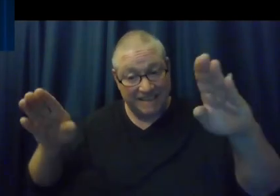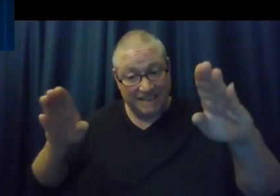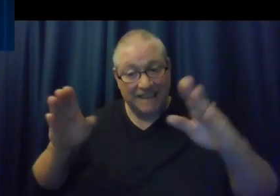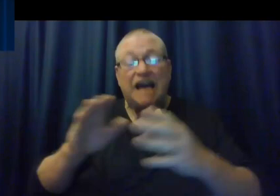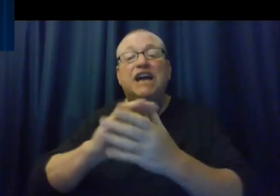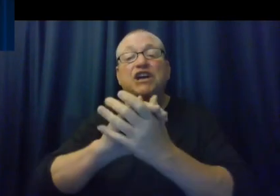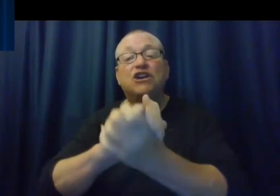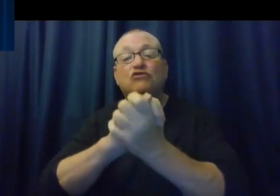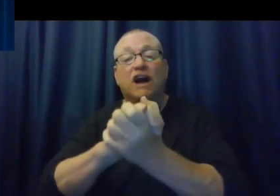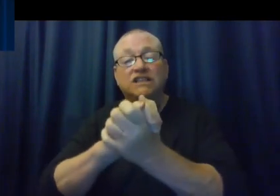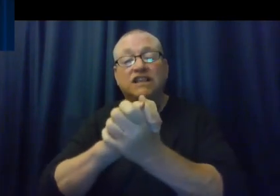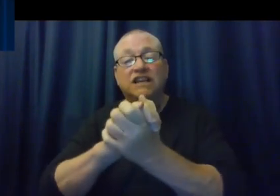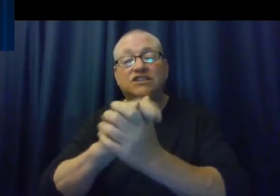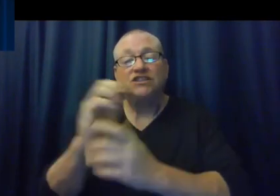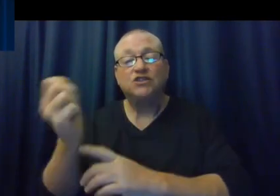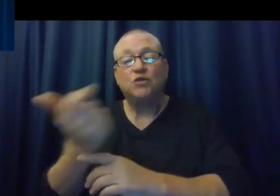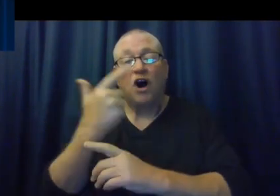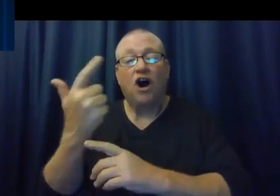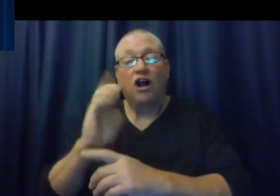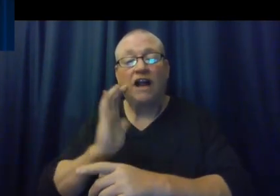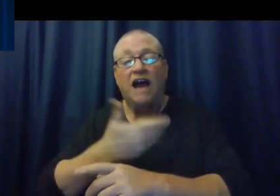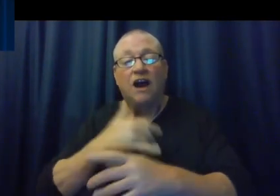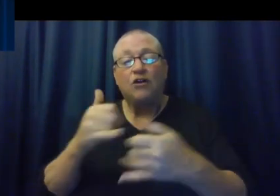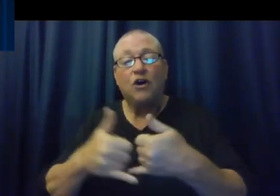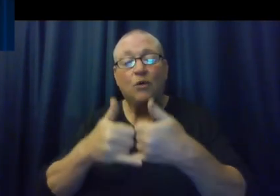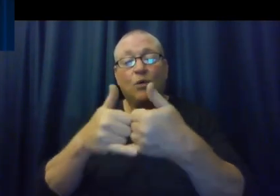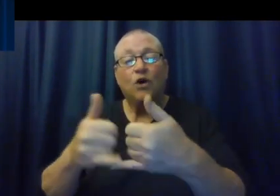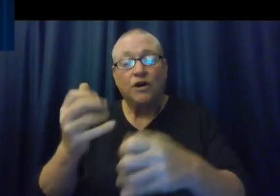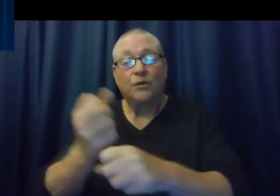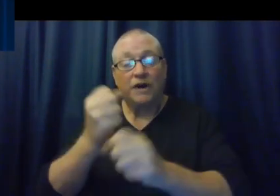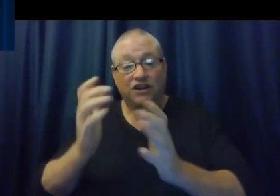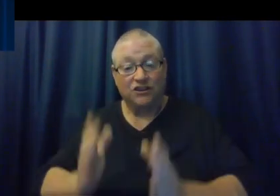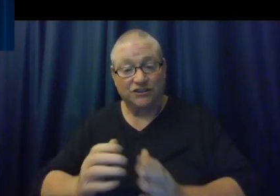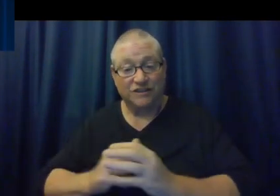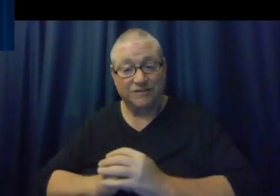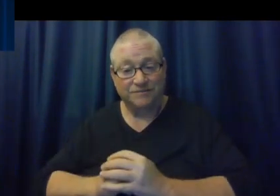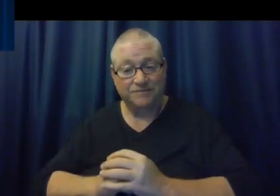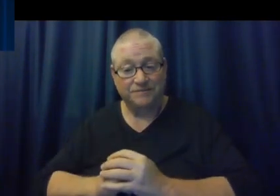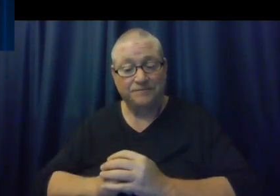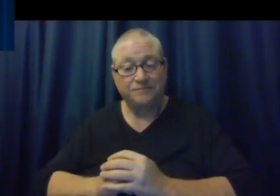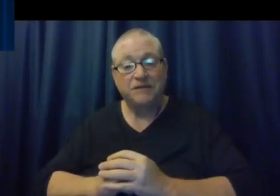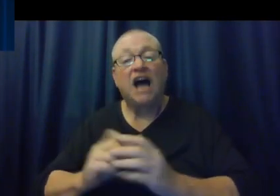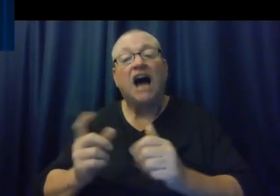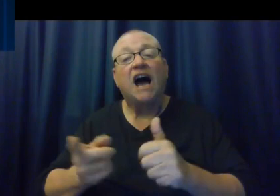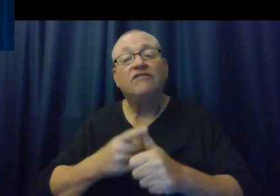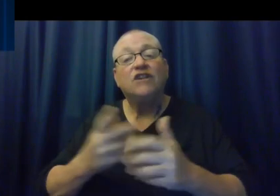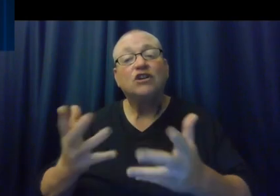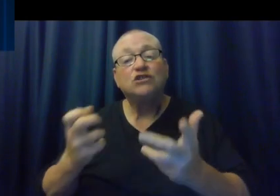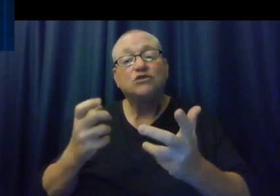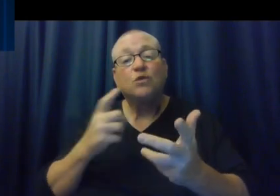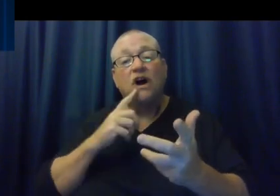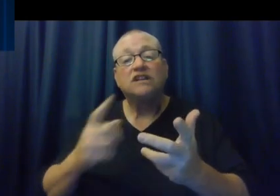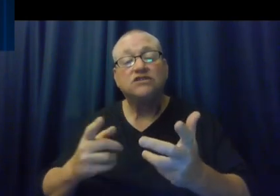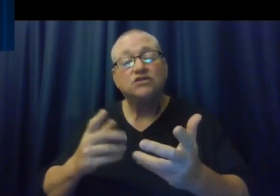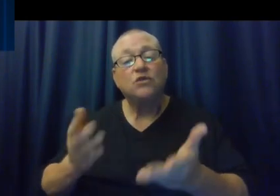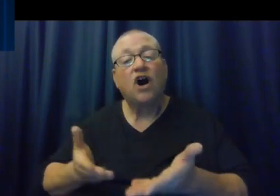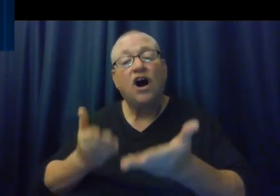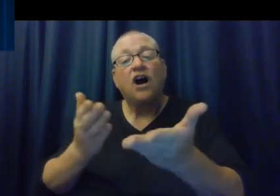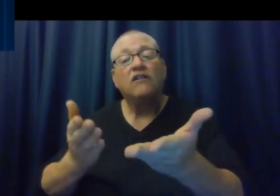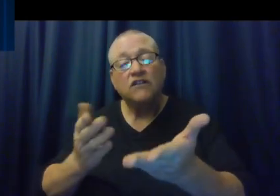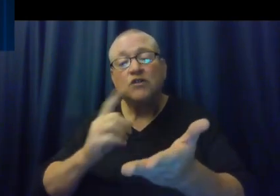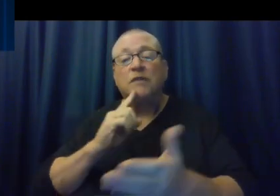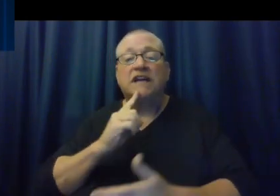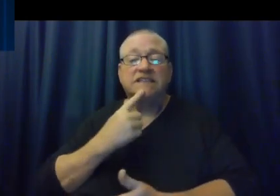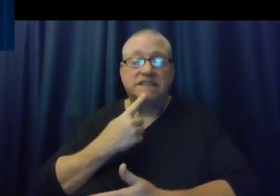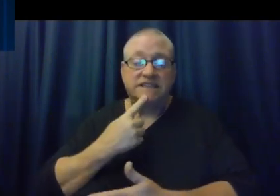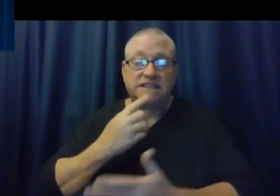Greetings and congratulations to all our award winners. I'd like to begin by extending my